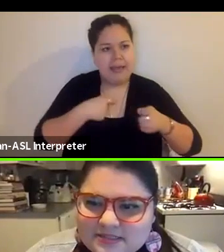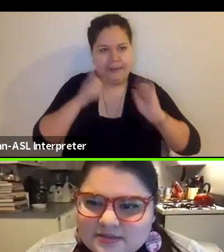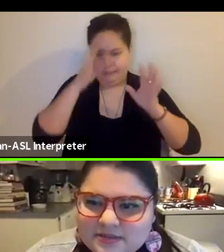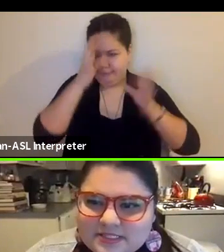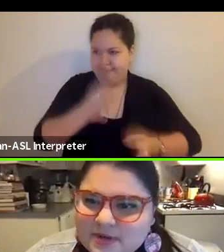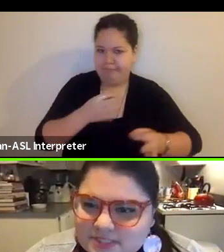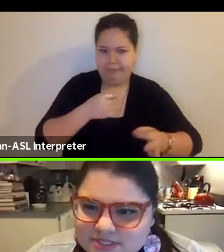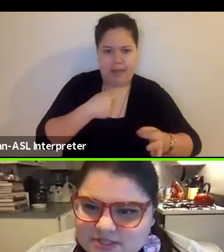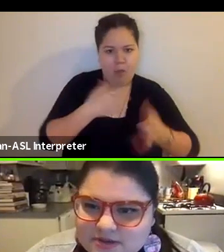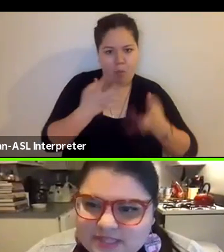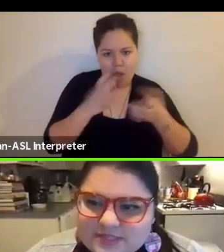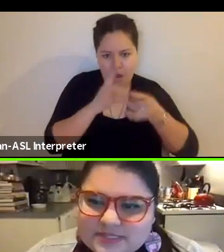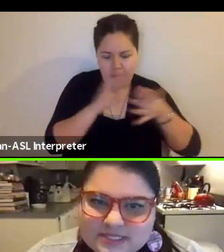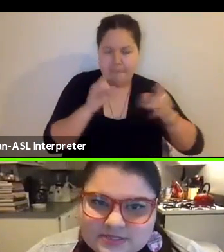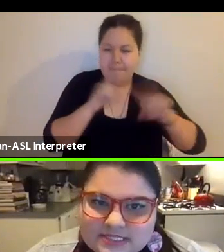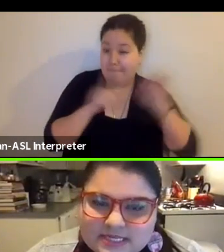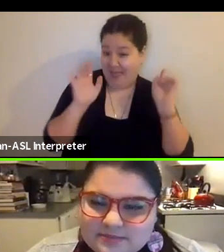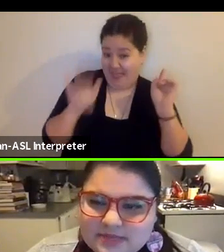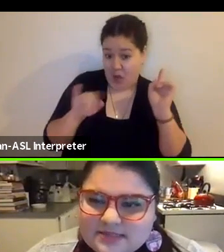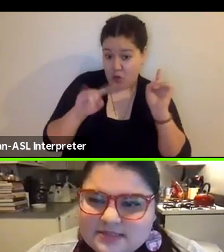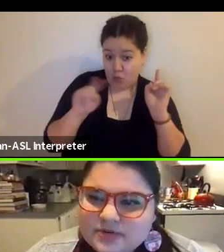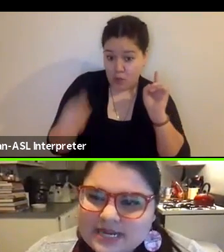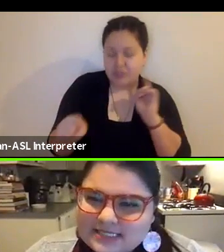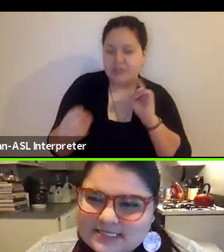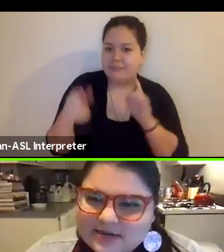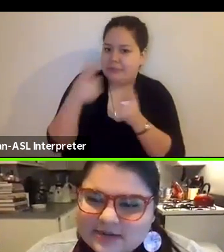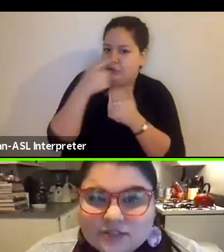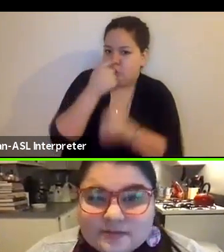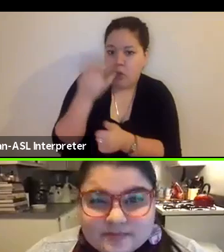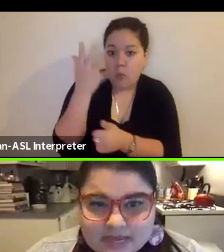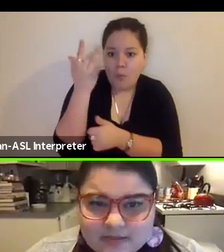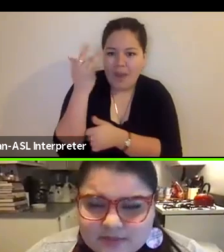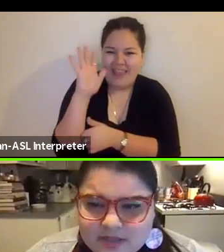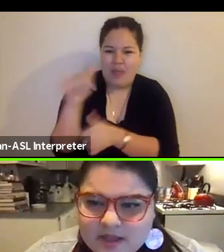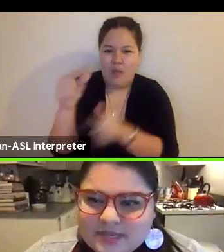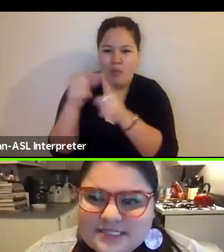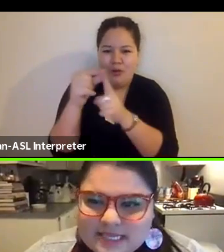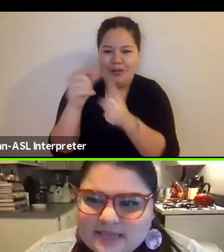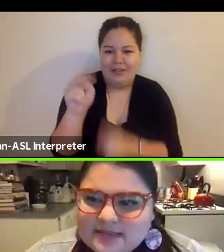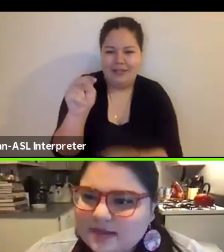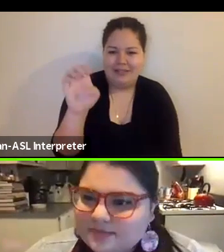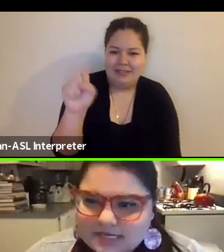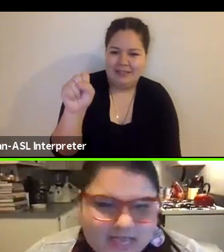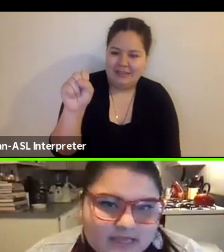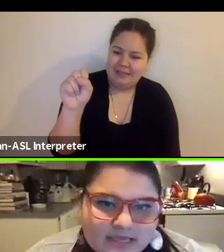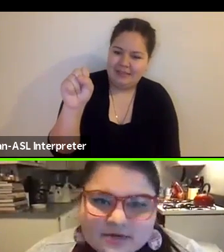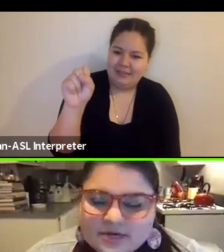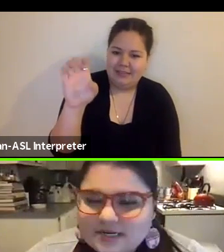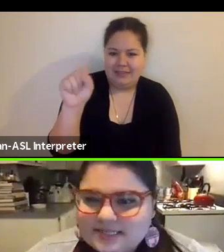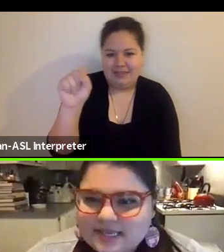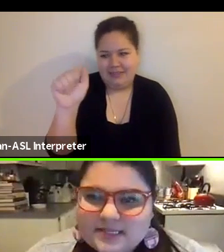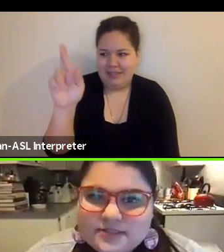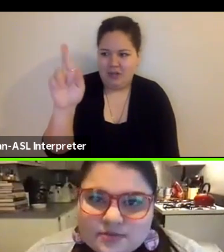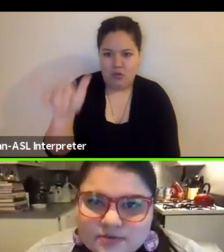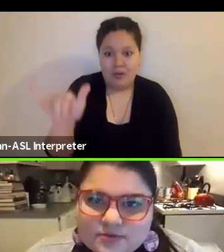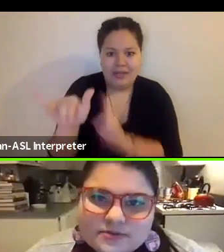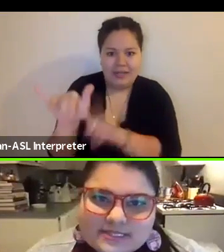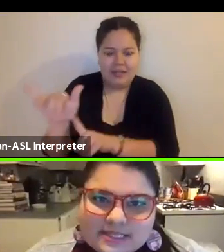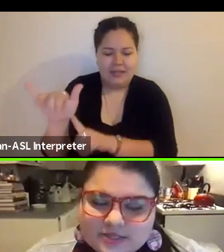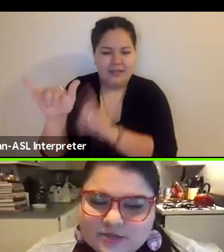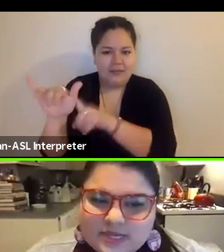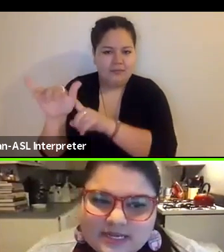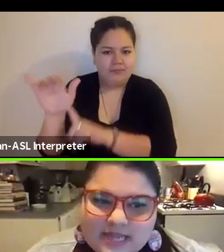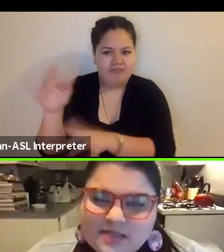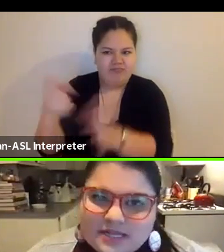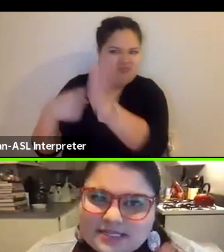But this question, though, I think is really interesting because the word necessary trips me up. Because again, not being a gatekeeper, not saying these are the rules,